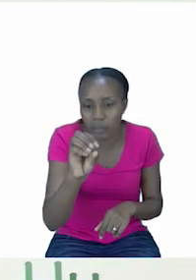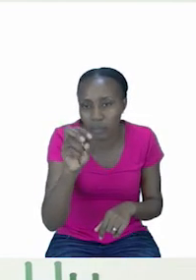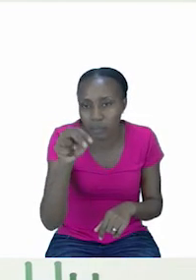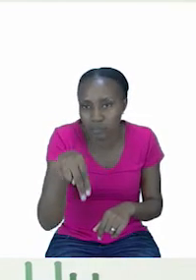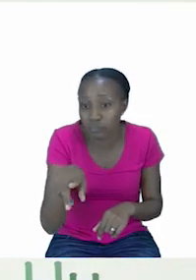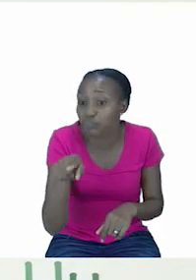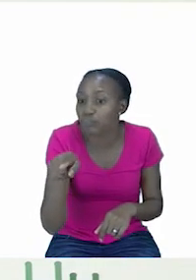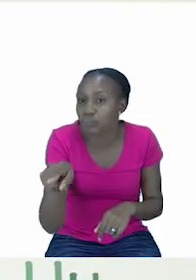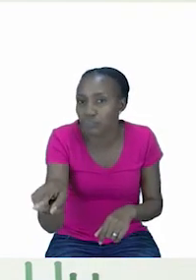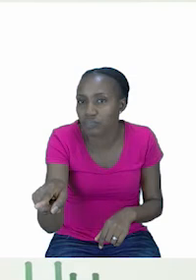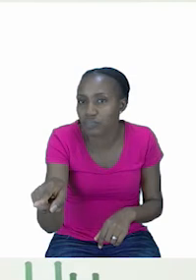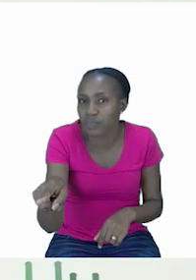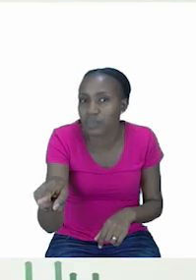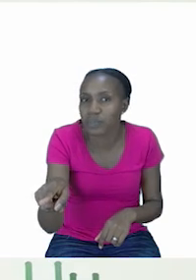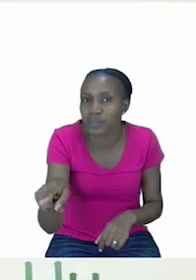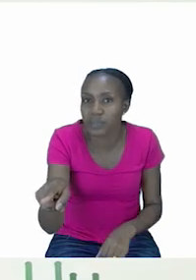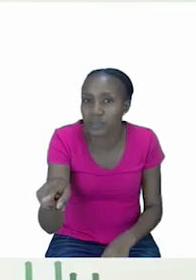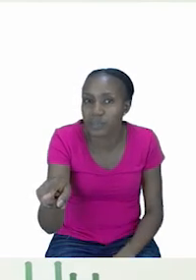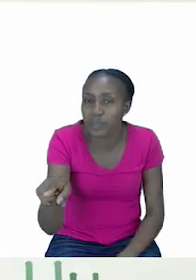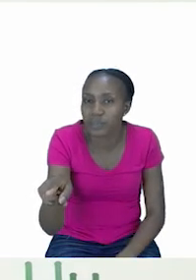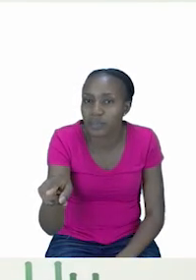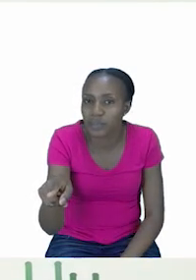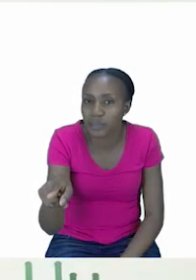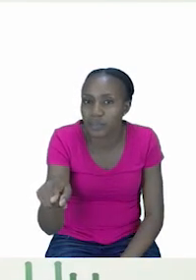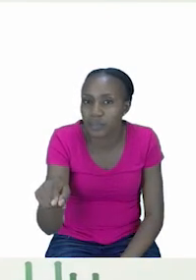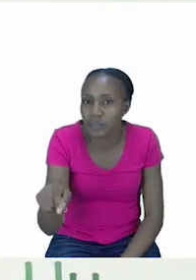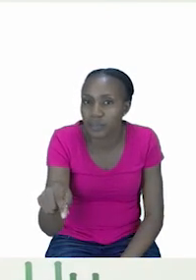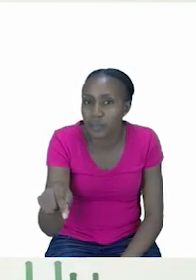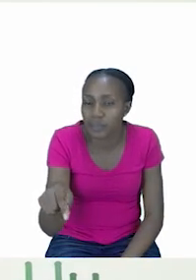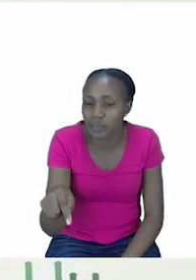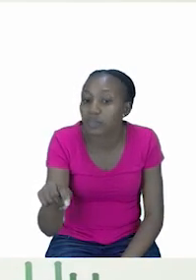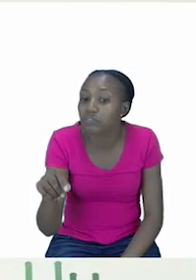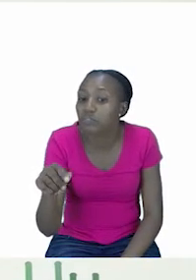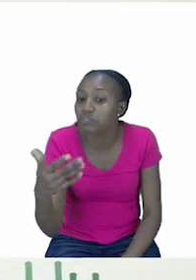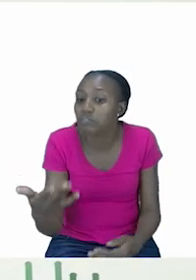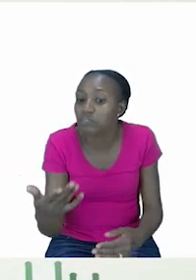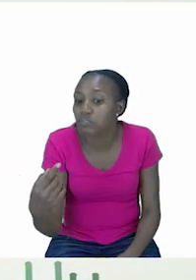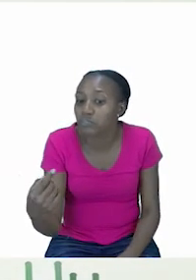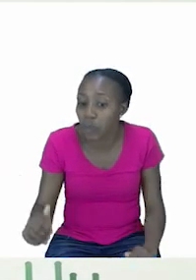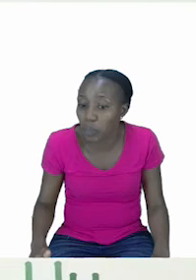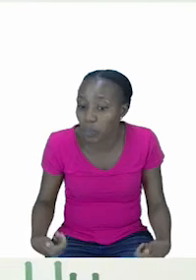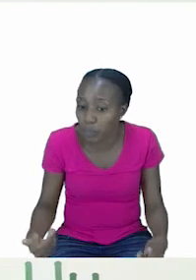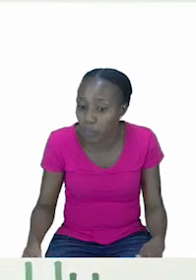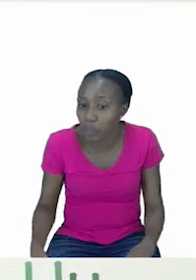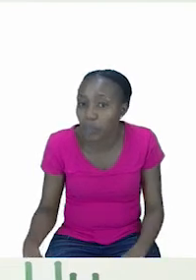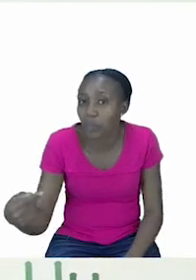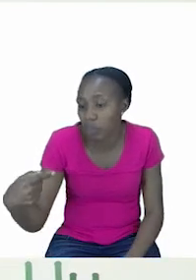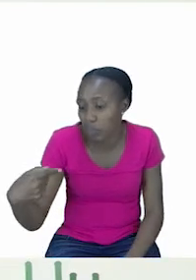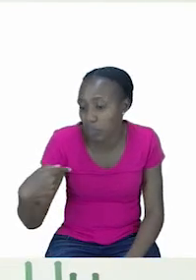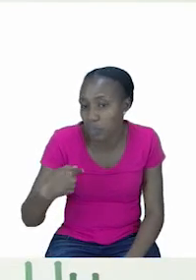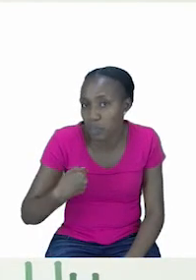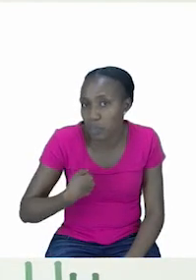Good job. And if it is you and I pointing to a boy, we point to him and we